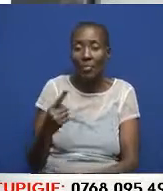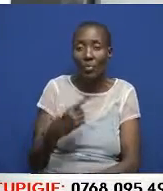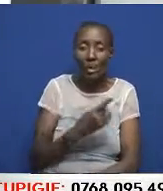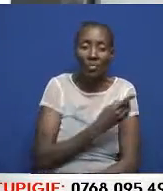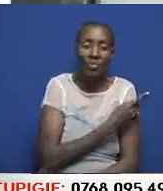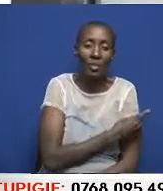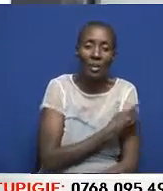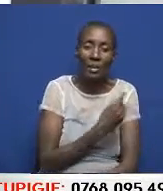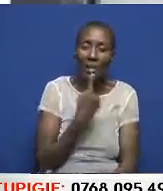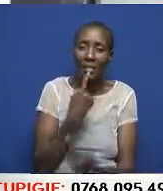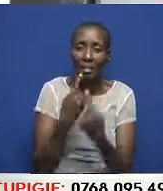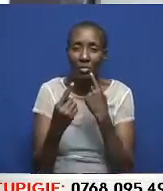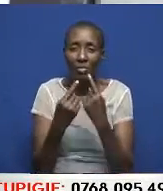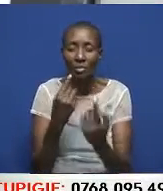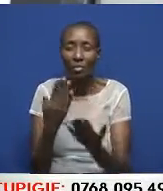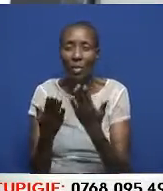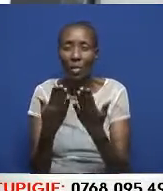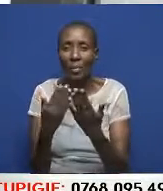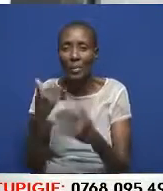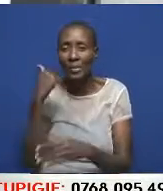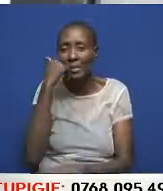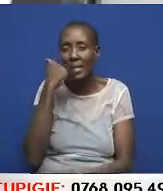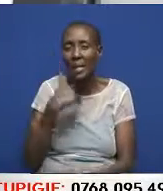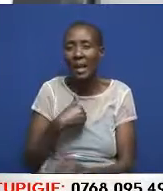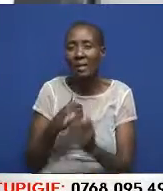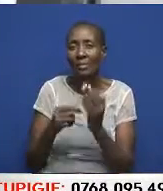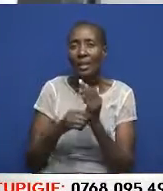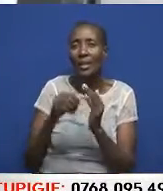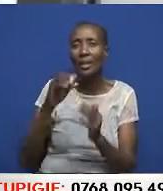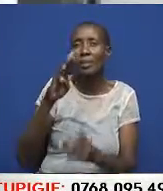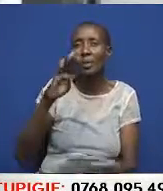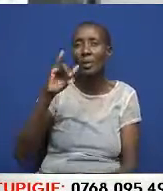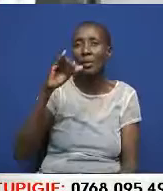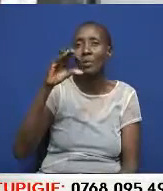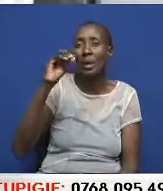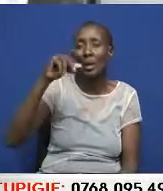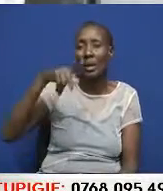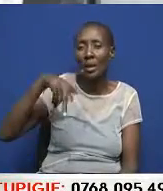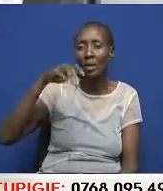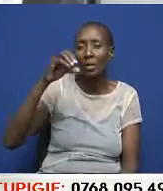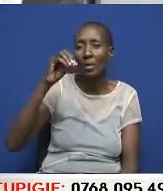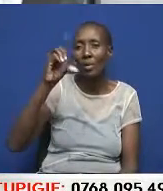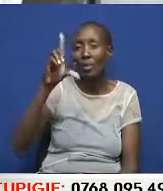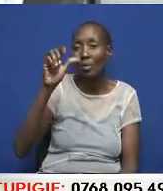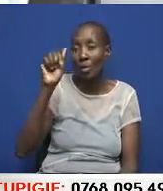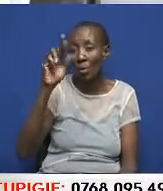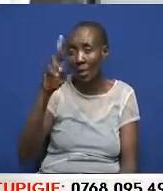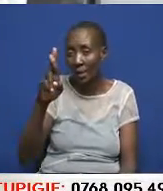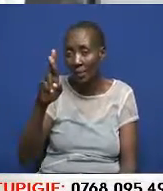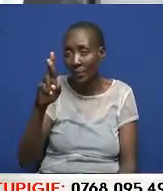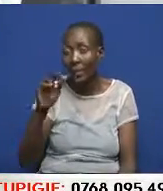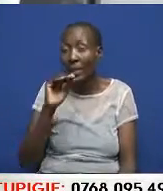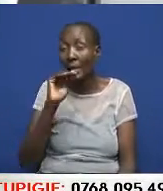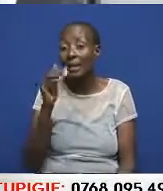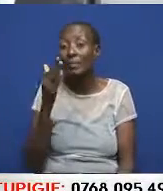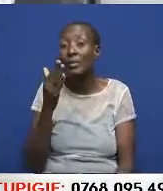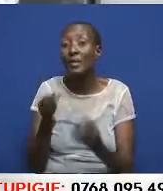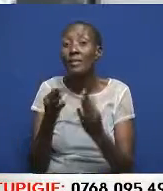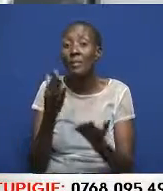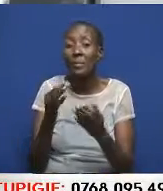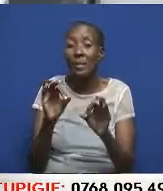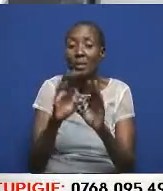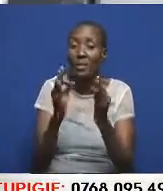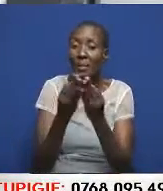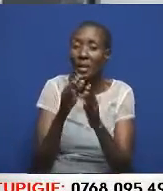have maybe bipolar, you'll hear the doctor asking, do you know anyone in your family who also you get? Because